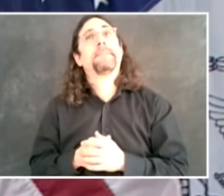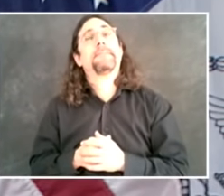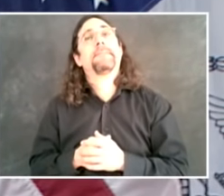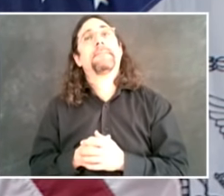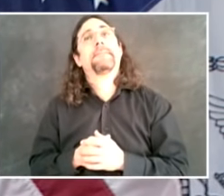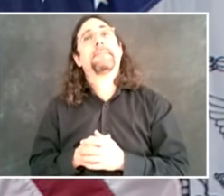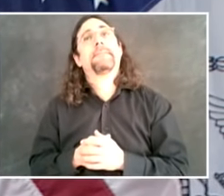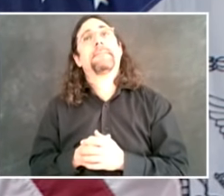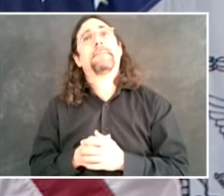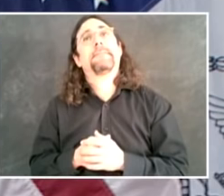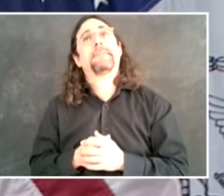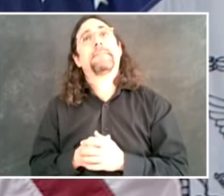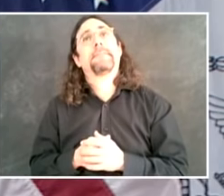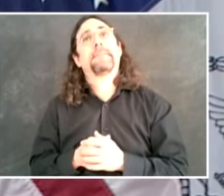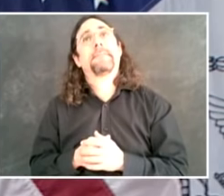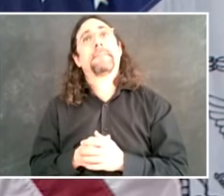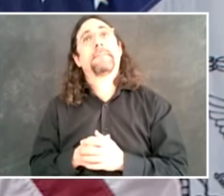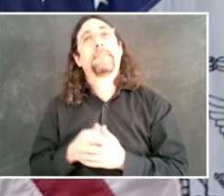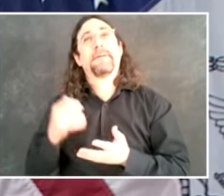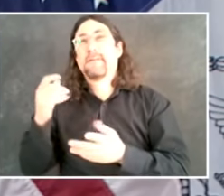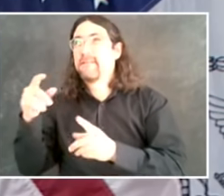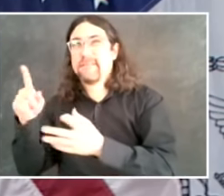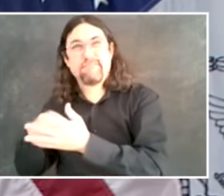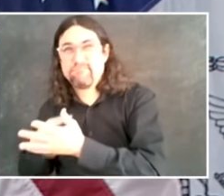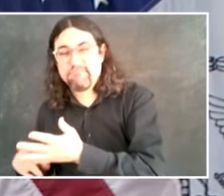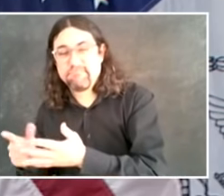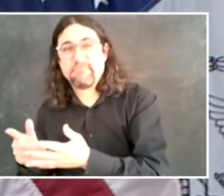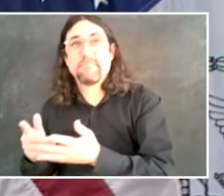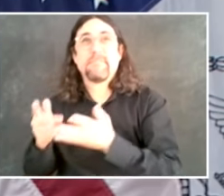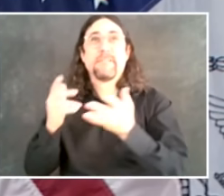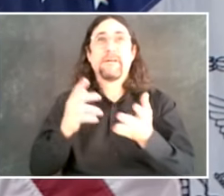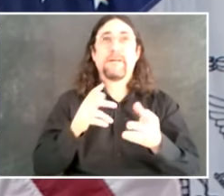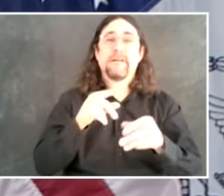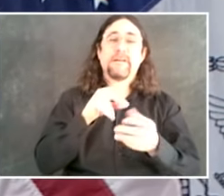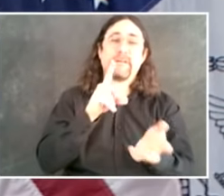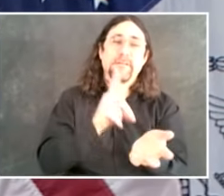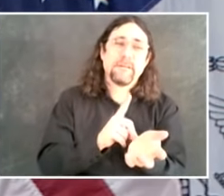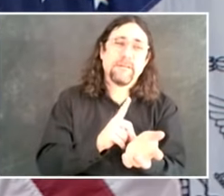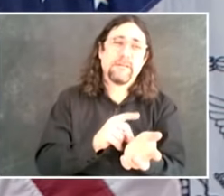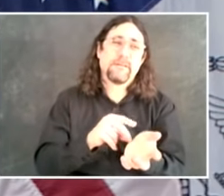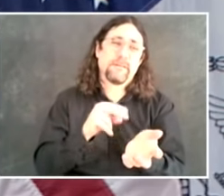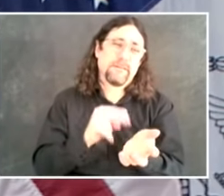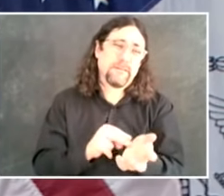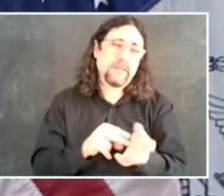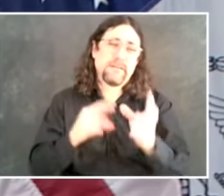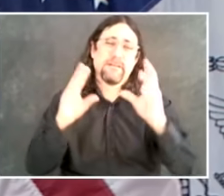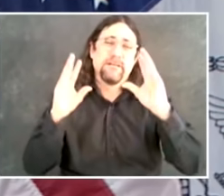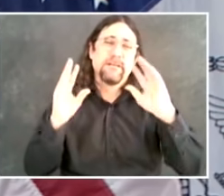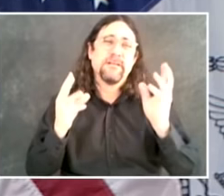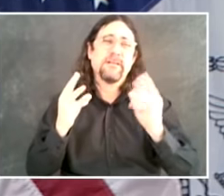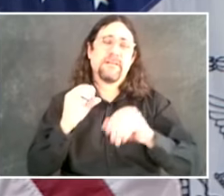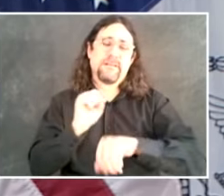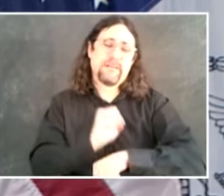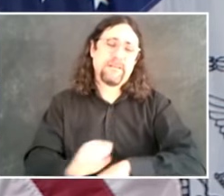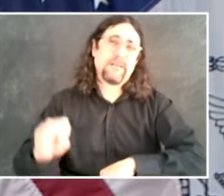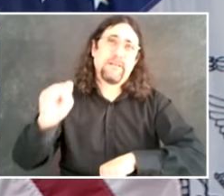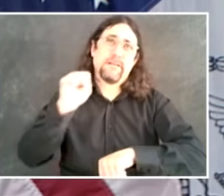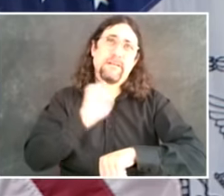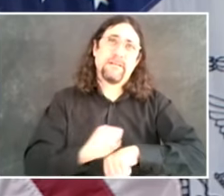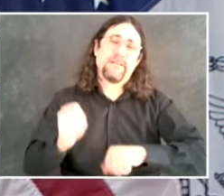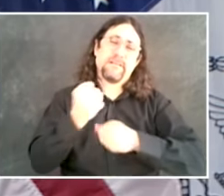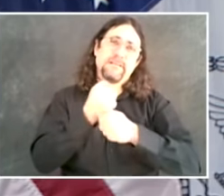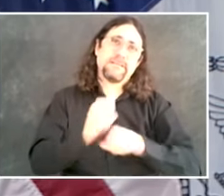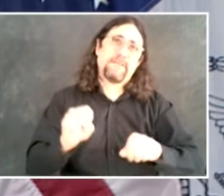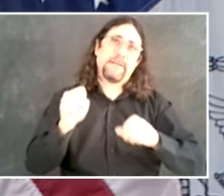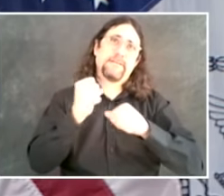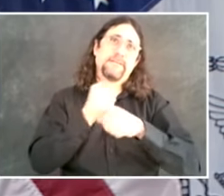those firefighters, EMTs, paramedics, police officers, the people keeping this place going, the people keep it going all the